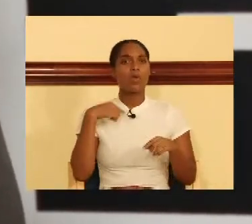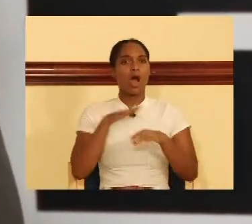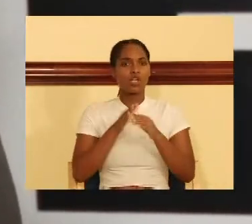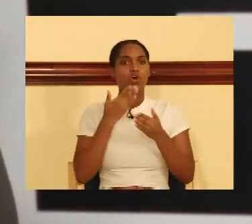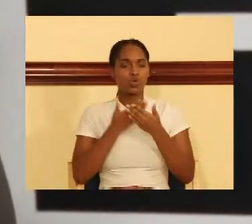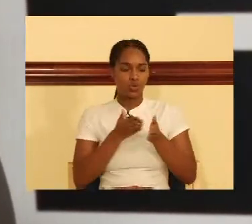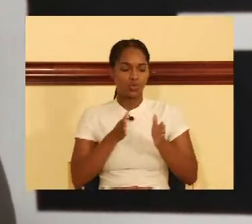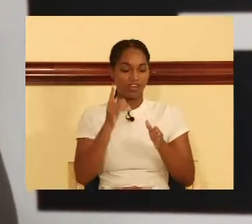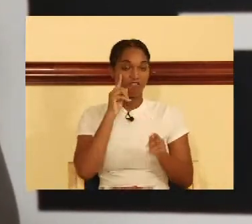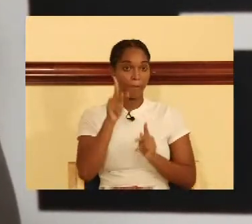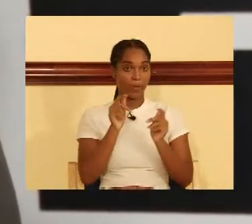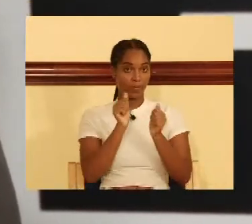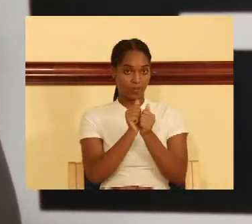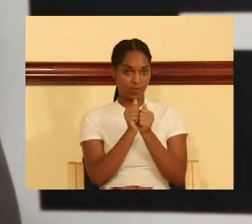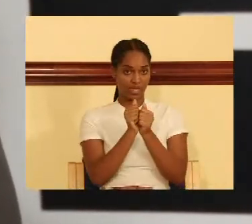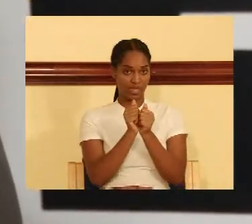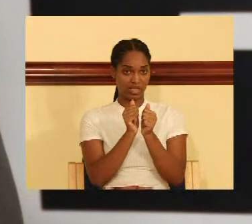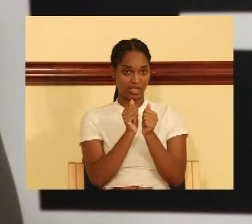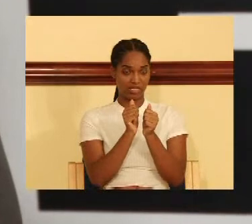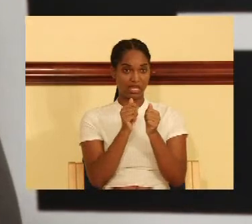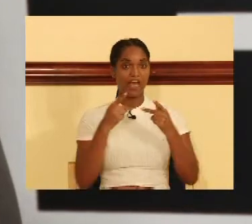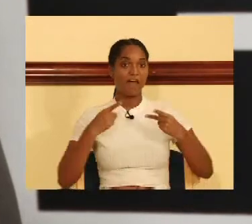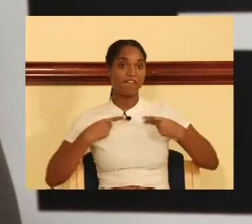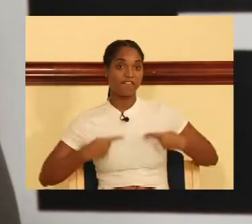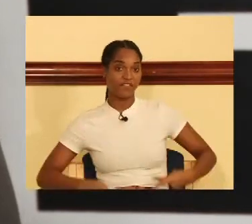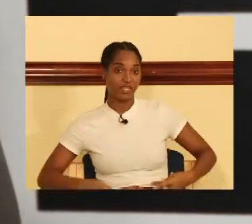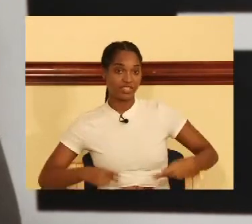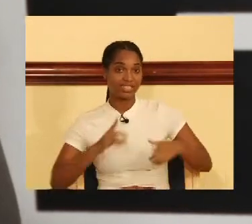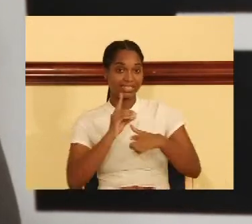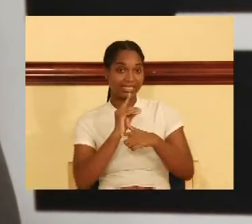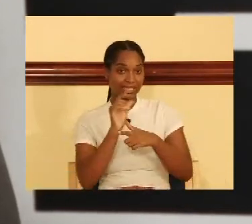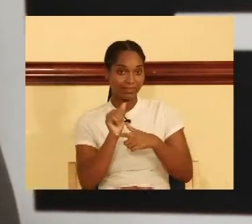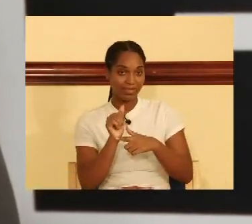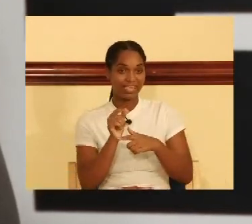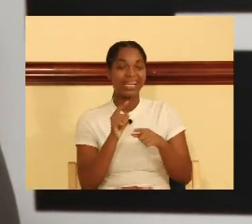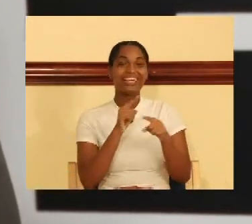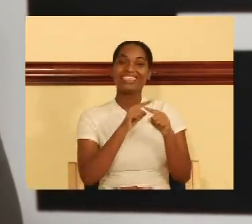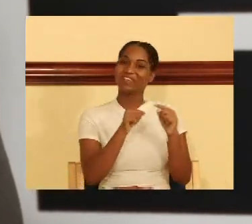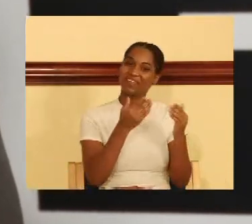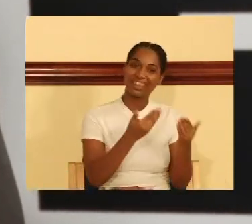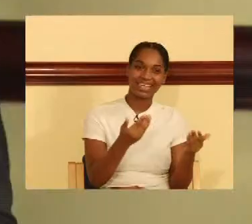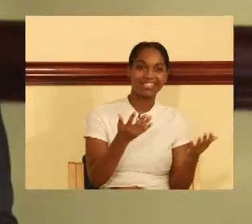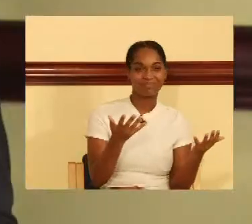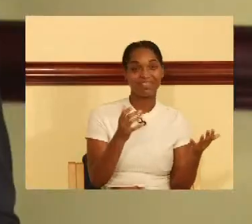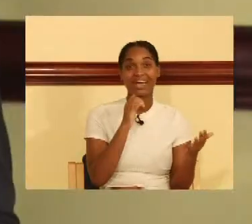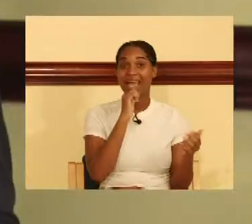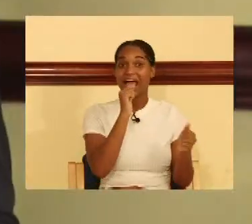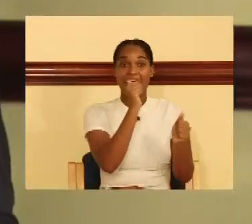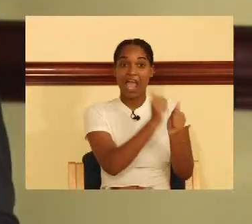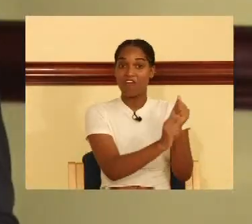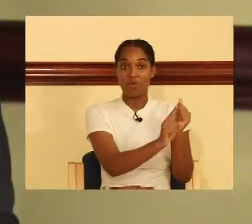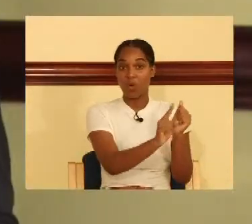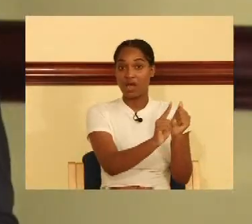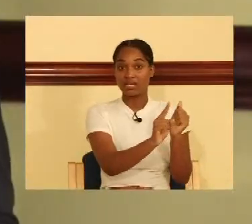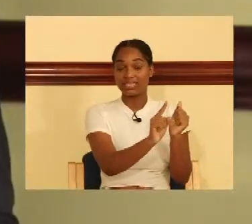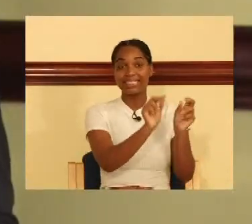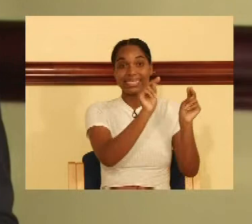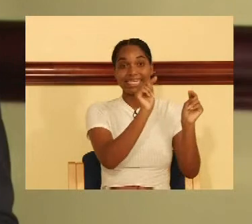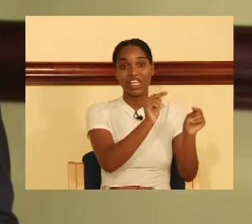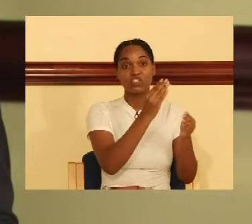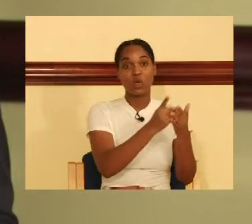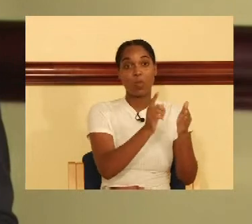For persons with physical disabilities, again, it is different things. Not everybody might need